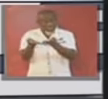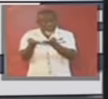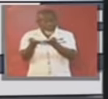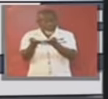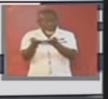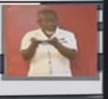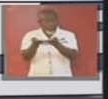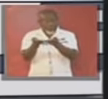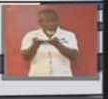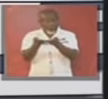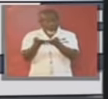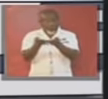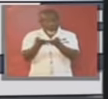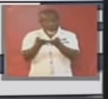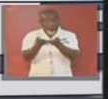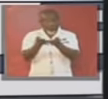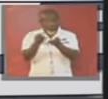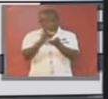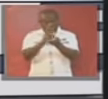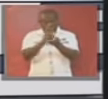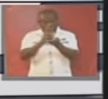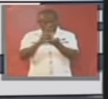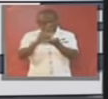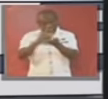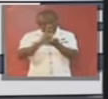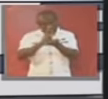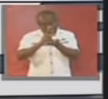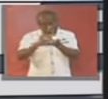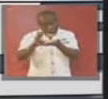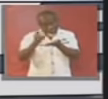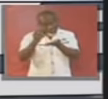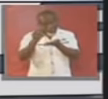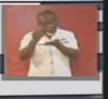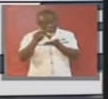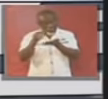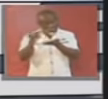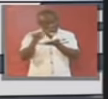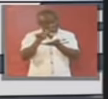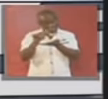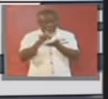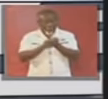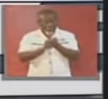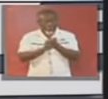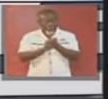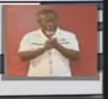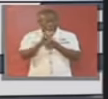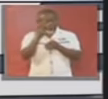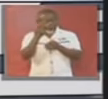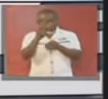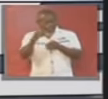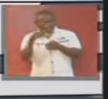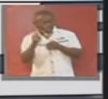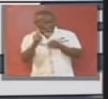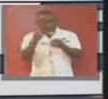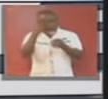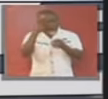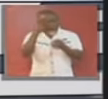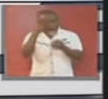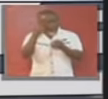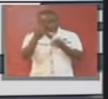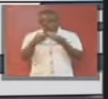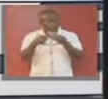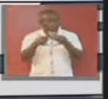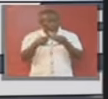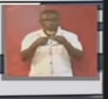been the trend over the last 6 weeks. Another factor that we are considering would be in response to the repatriation